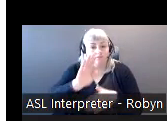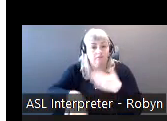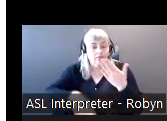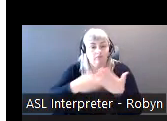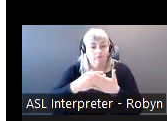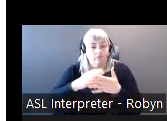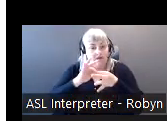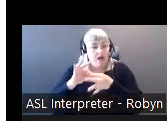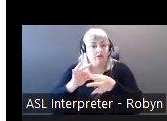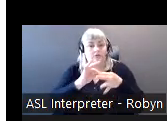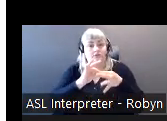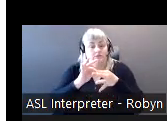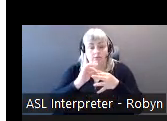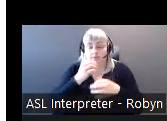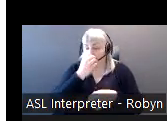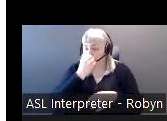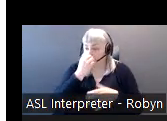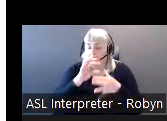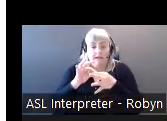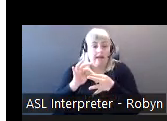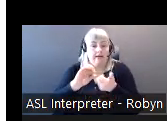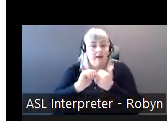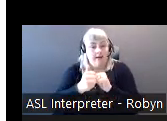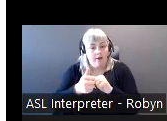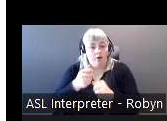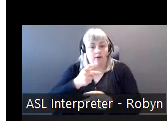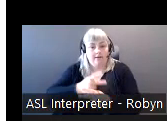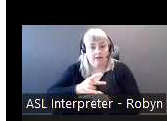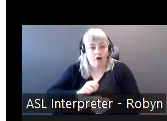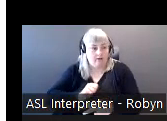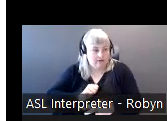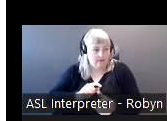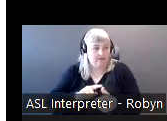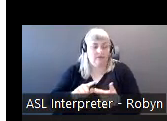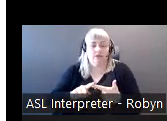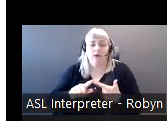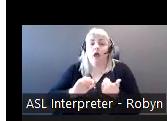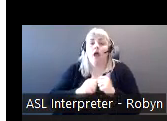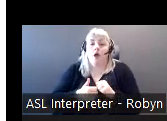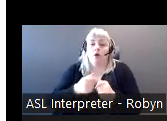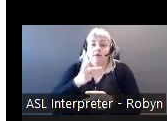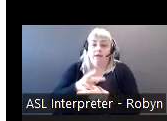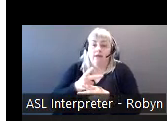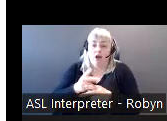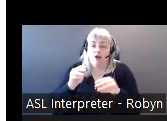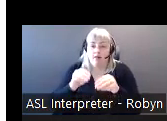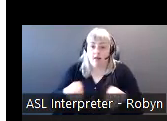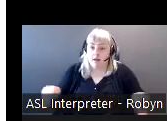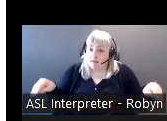connected to how we're able to care for ourselves, how we're able to care for the land.